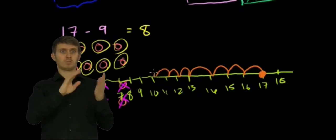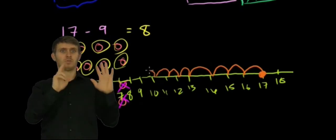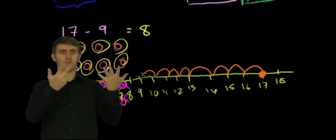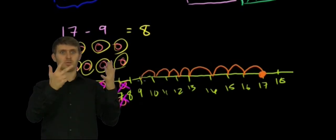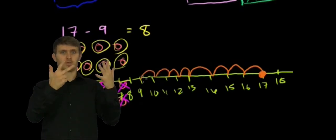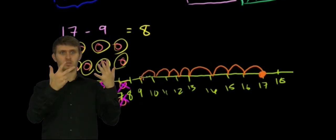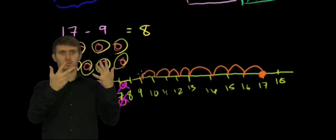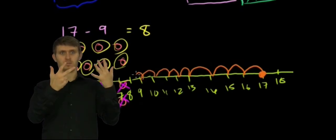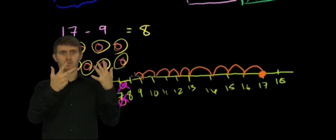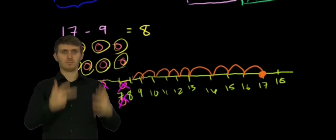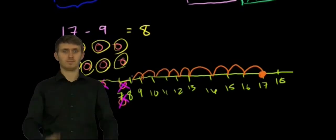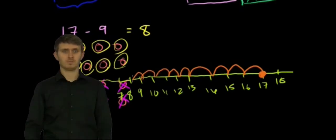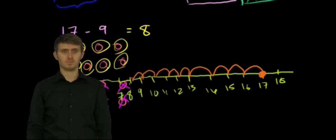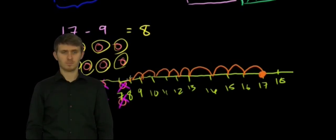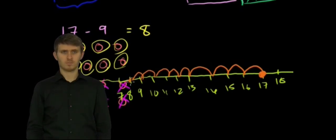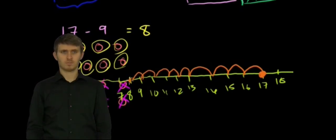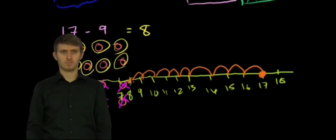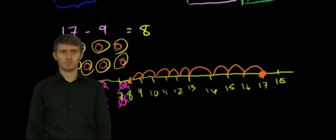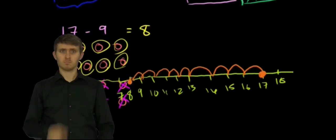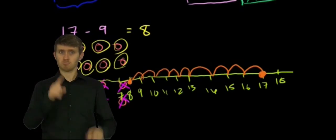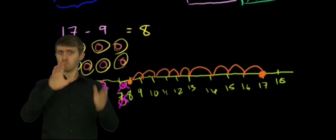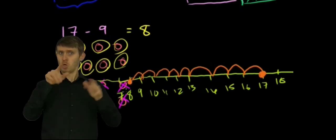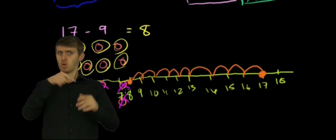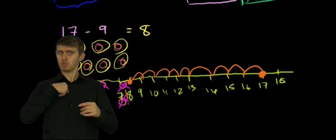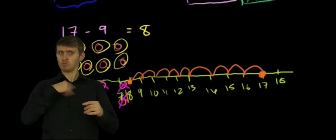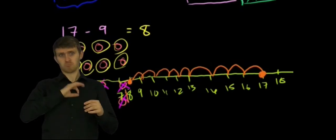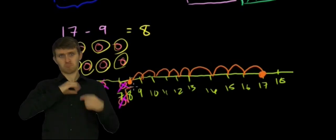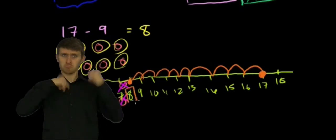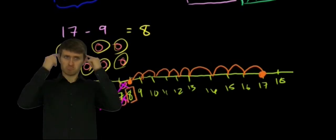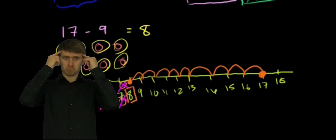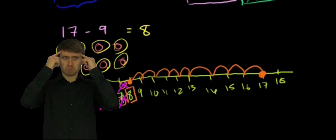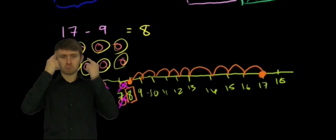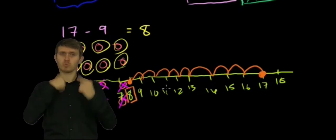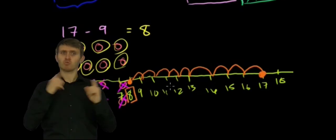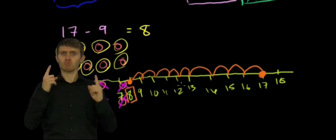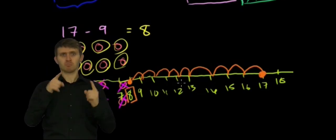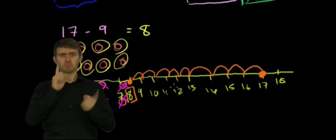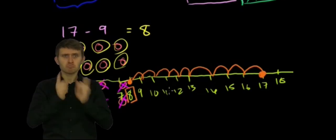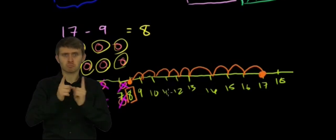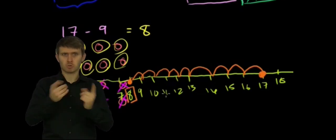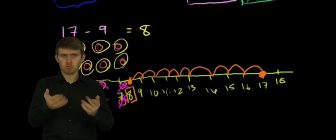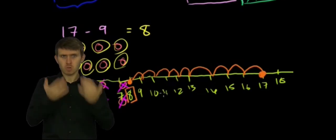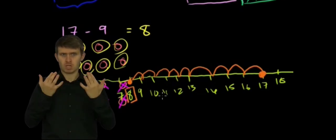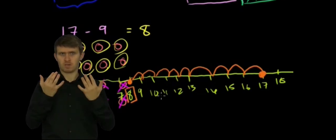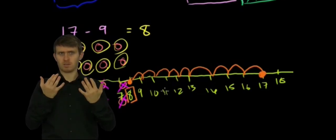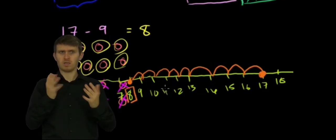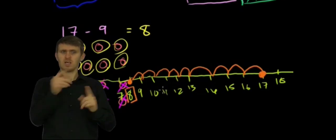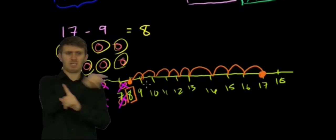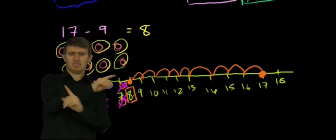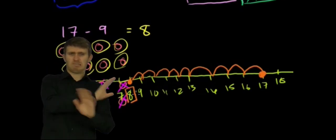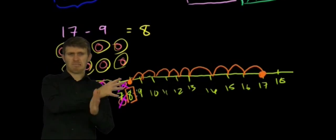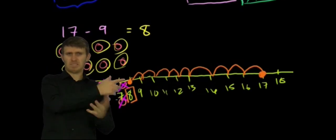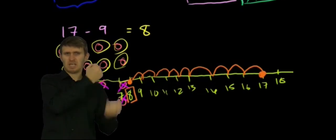7, 8, 9. And once again, we are left at 8. Now, this was, at least in my head, a little